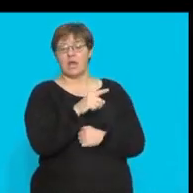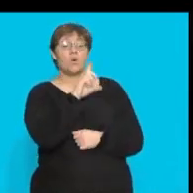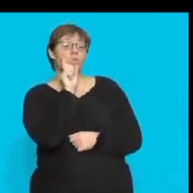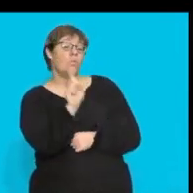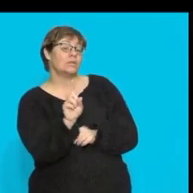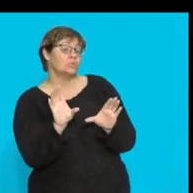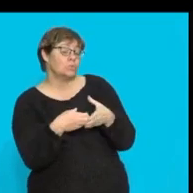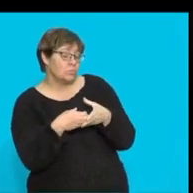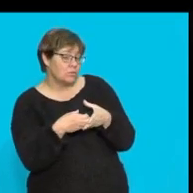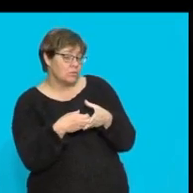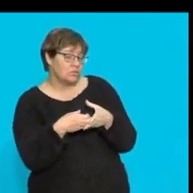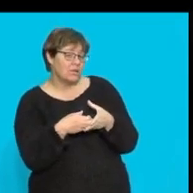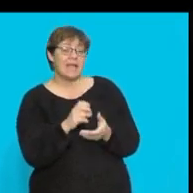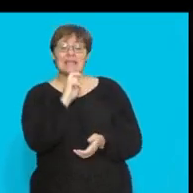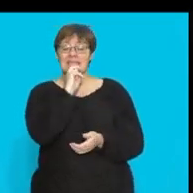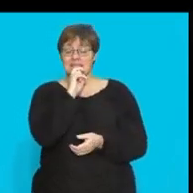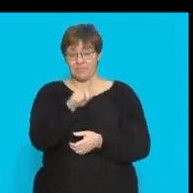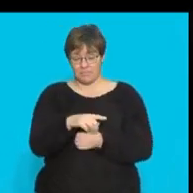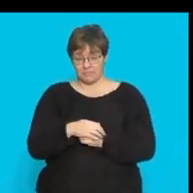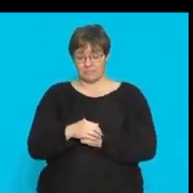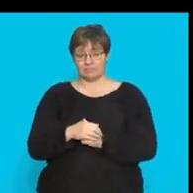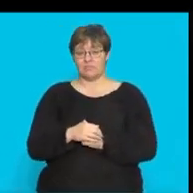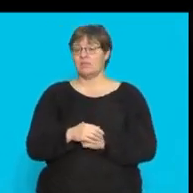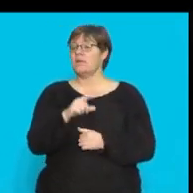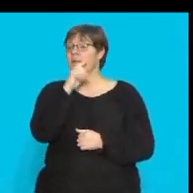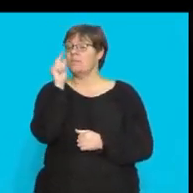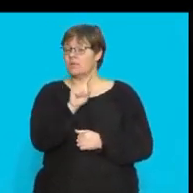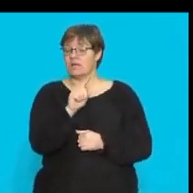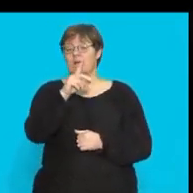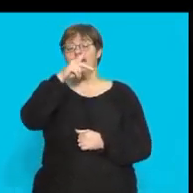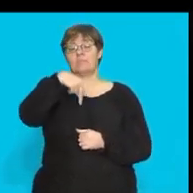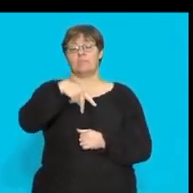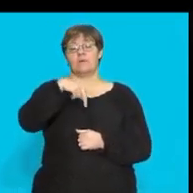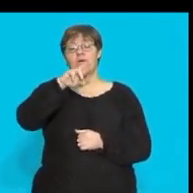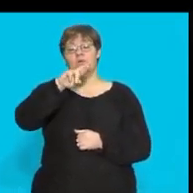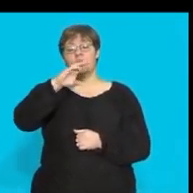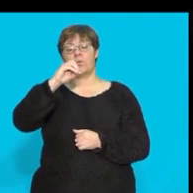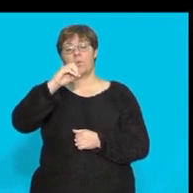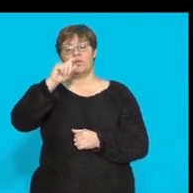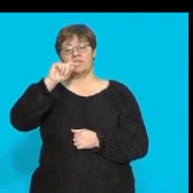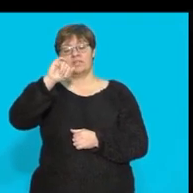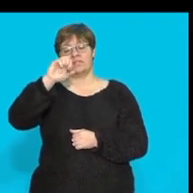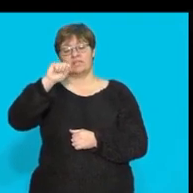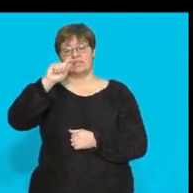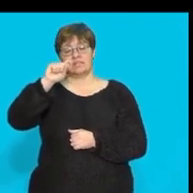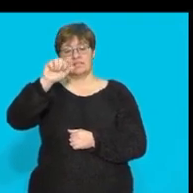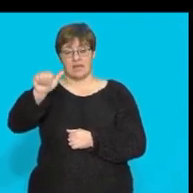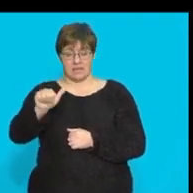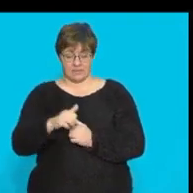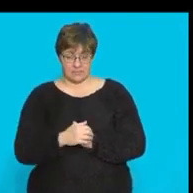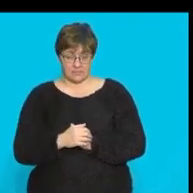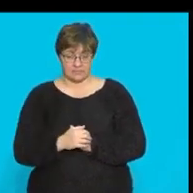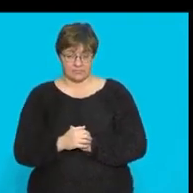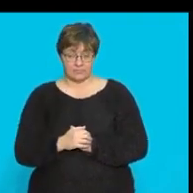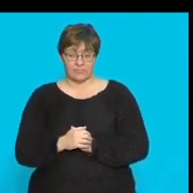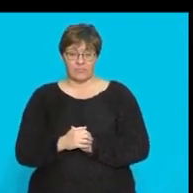which group? Remember, which kingdom? So we know that it is the Protista. As I said